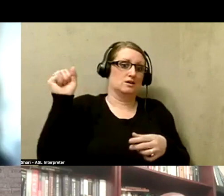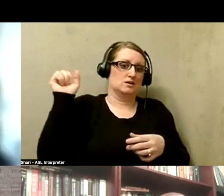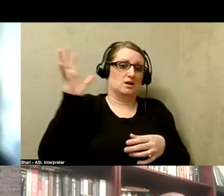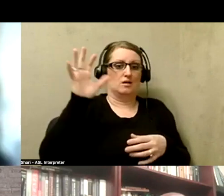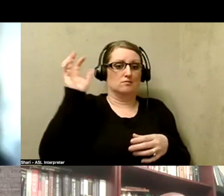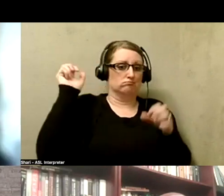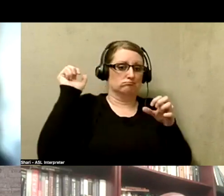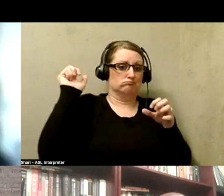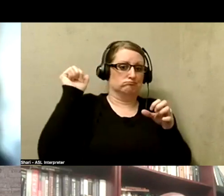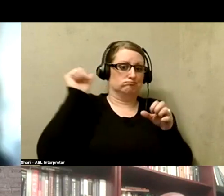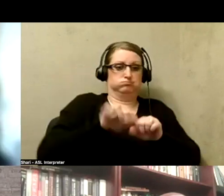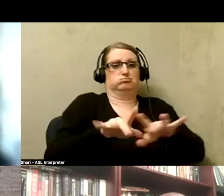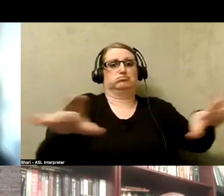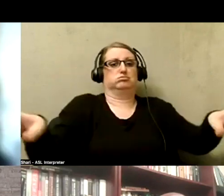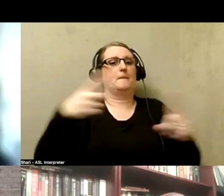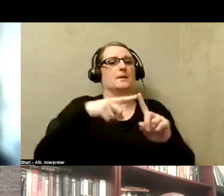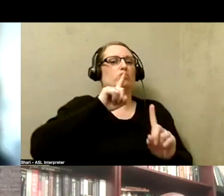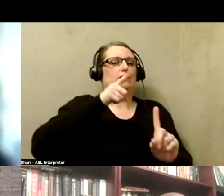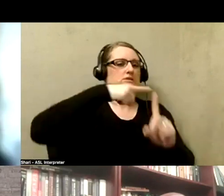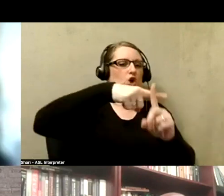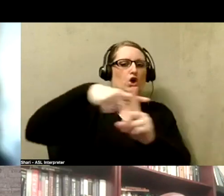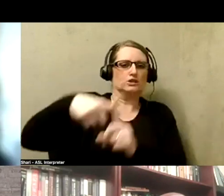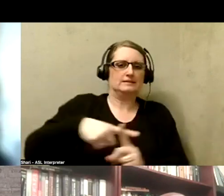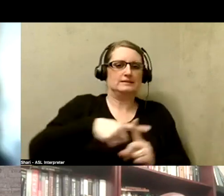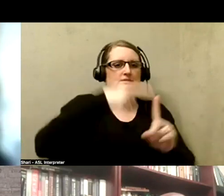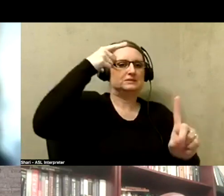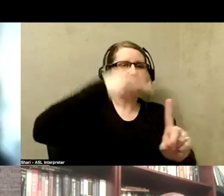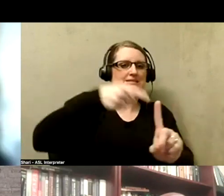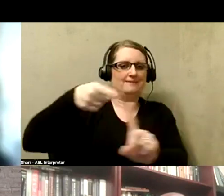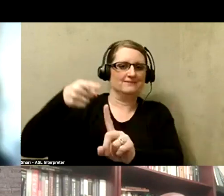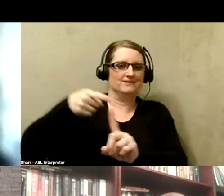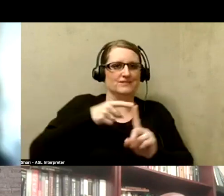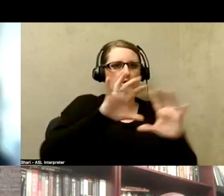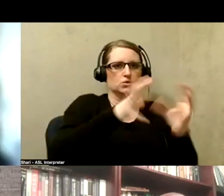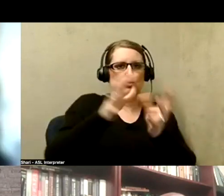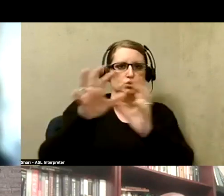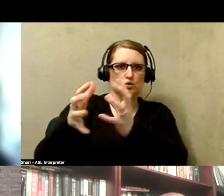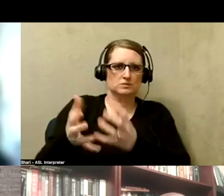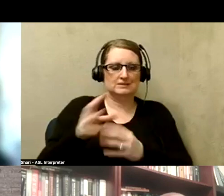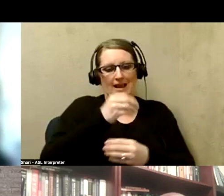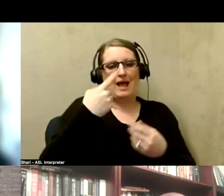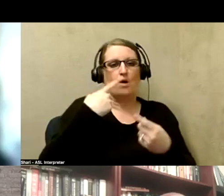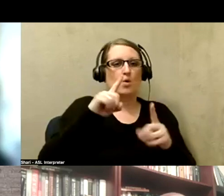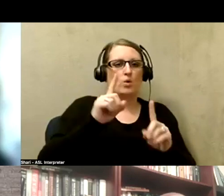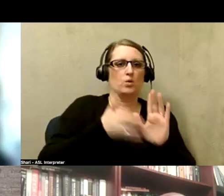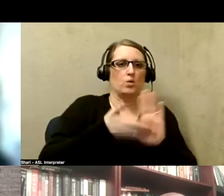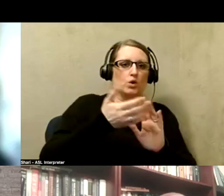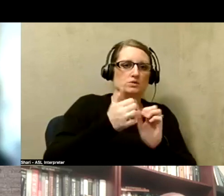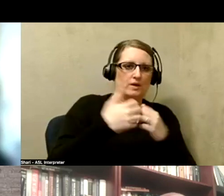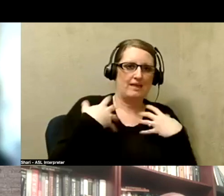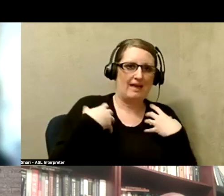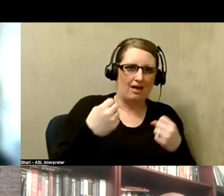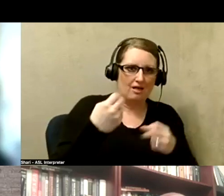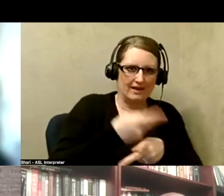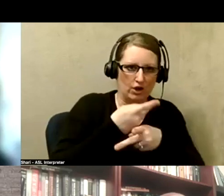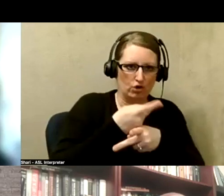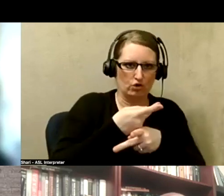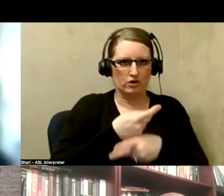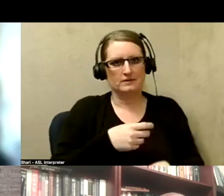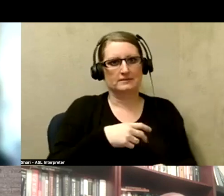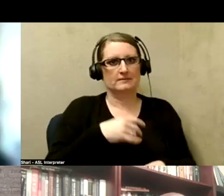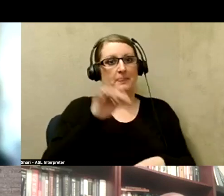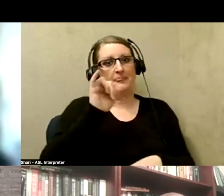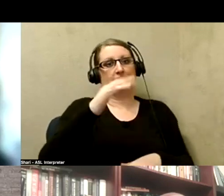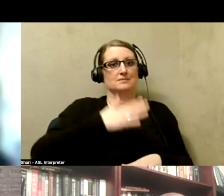population and how it works within health and healthcare. So yeah, that would be kind of my shout